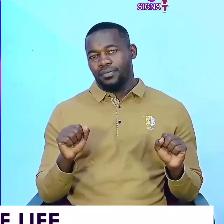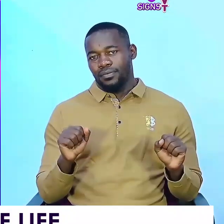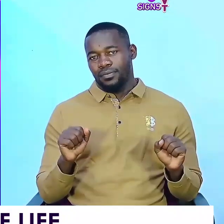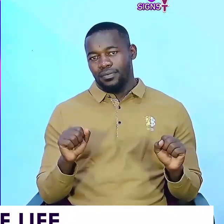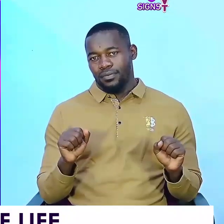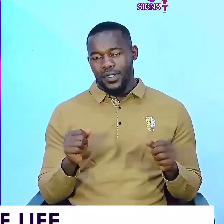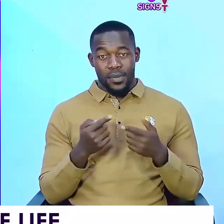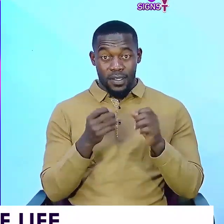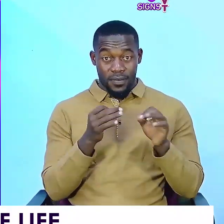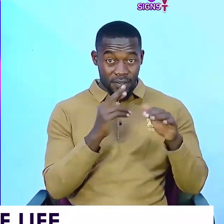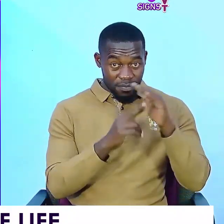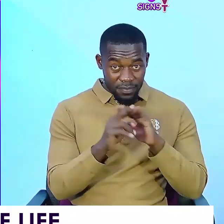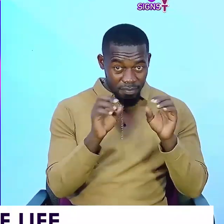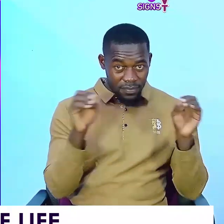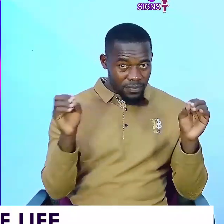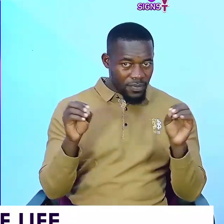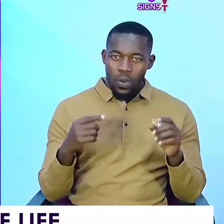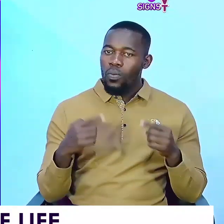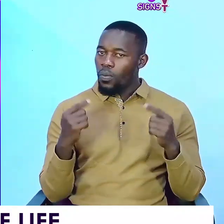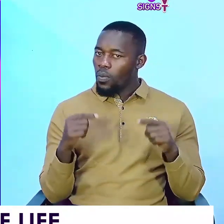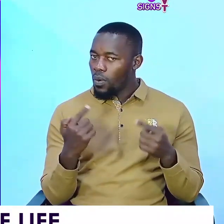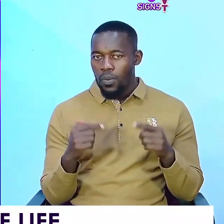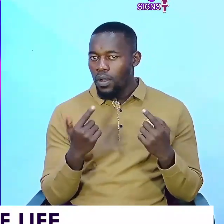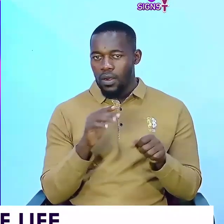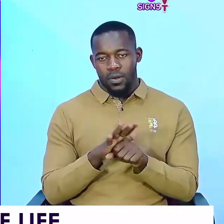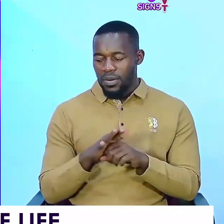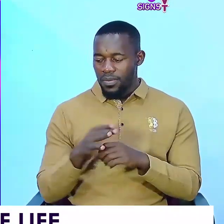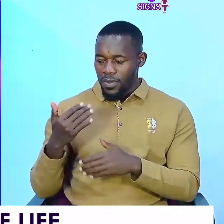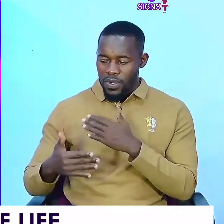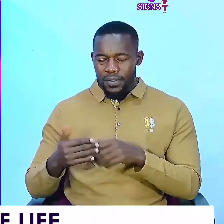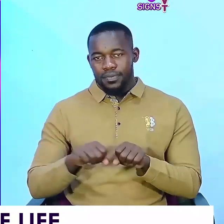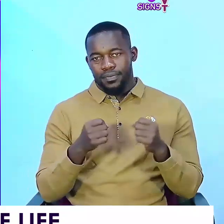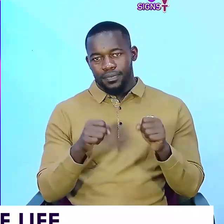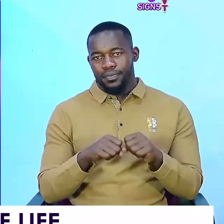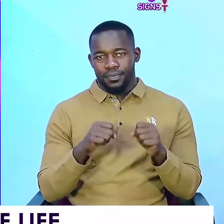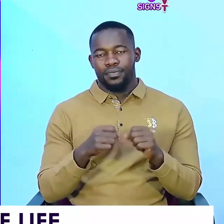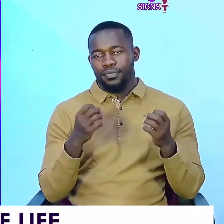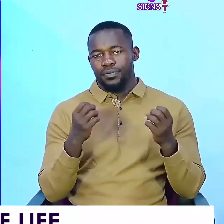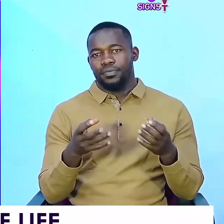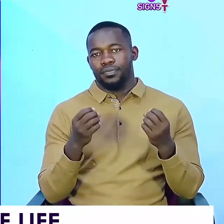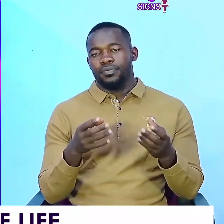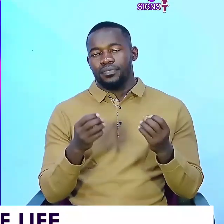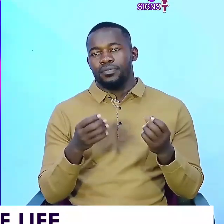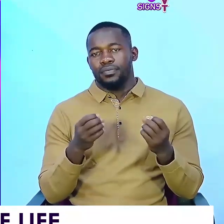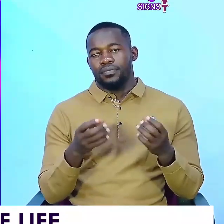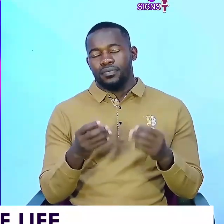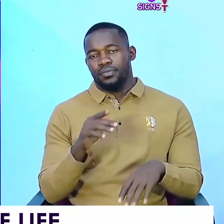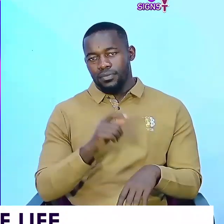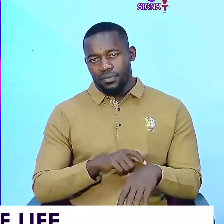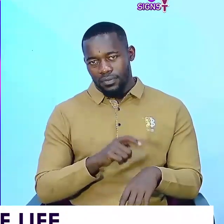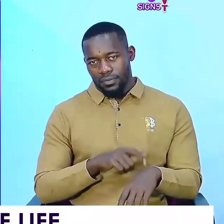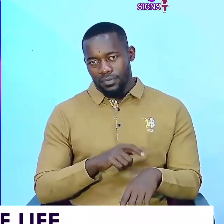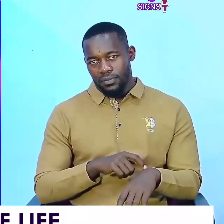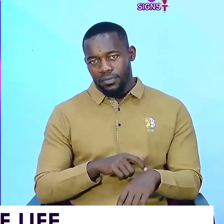there's no respect, there are no boundaries that are being observed. Now that's when we bring in the ultimatums or